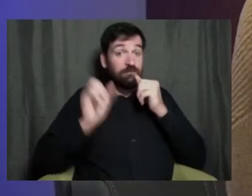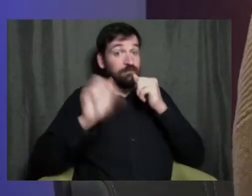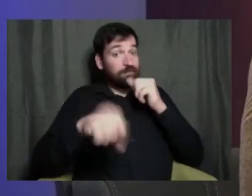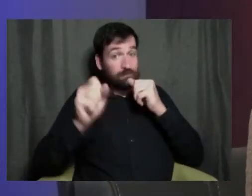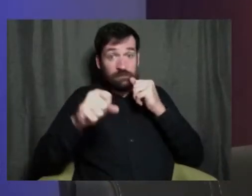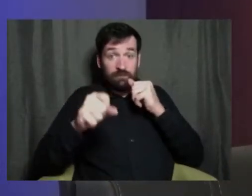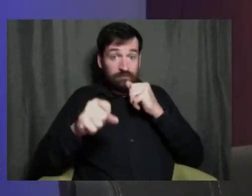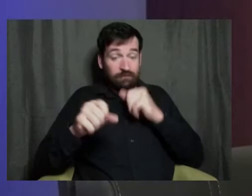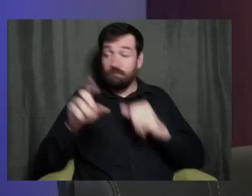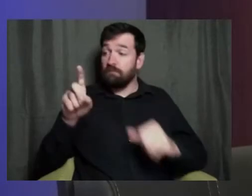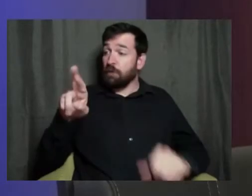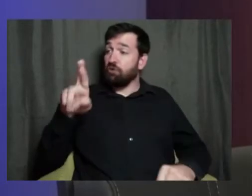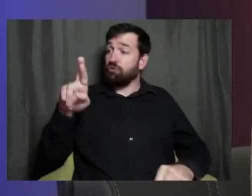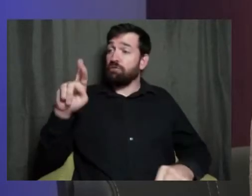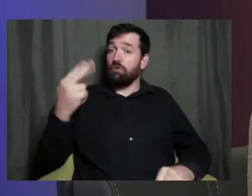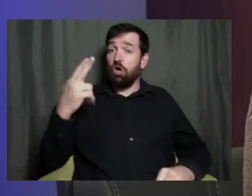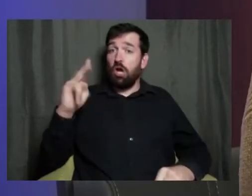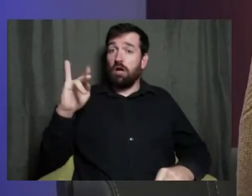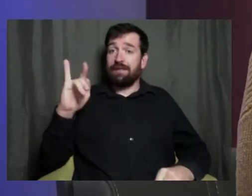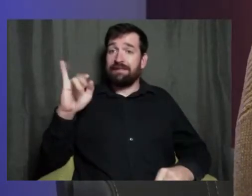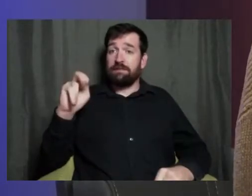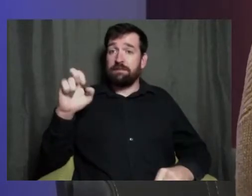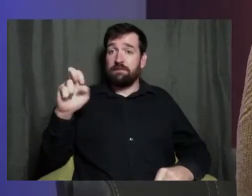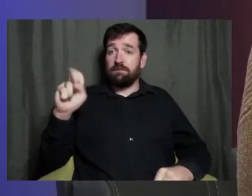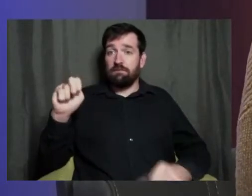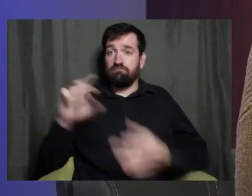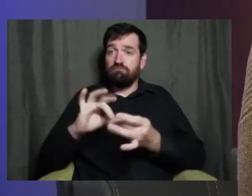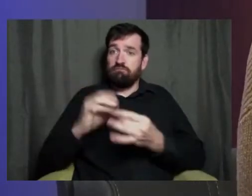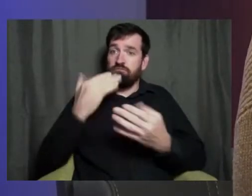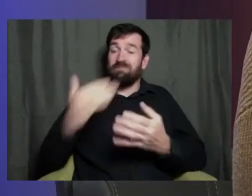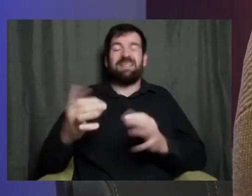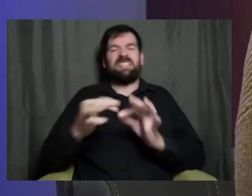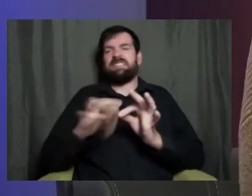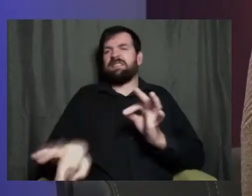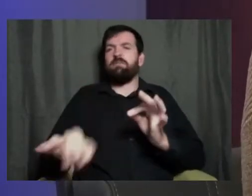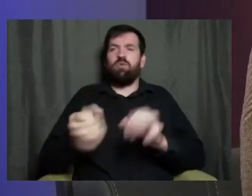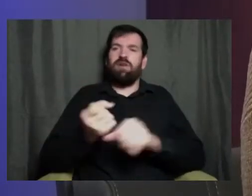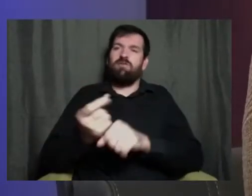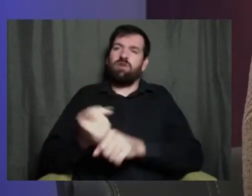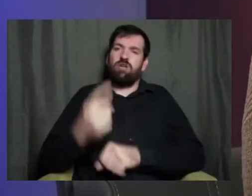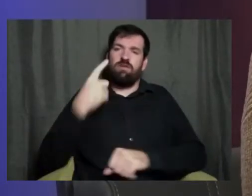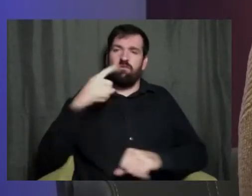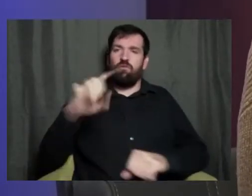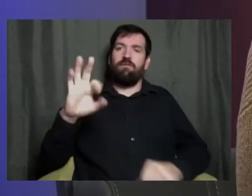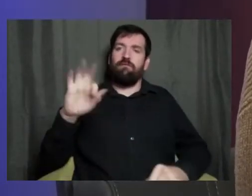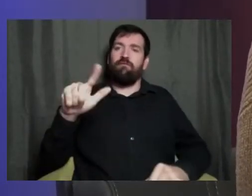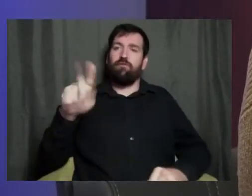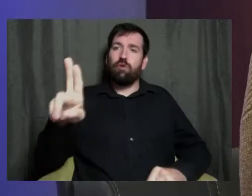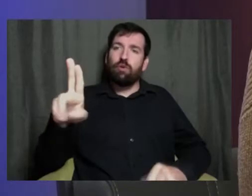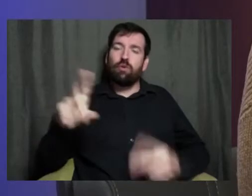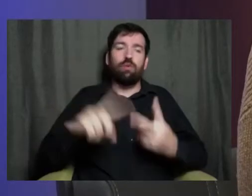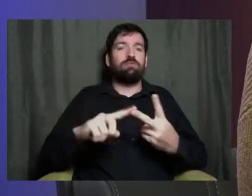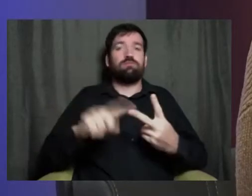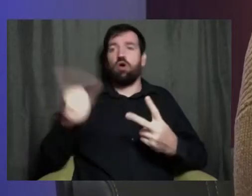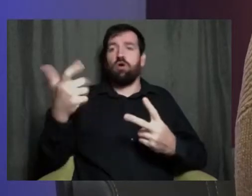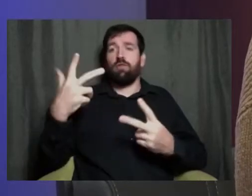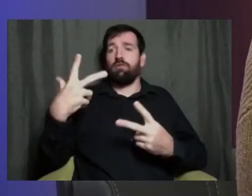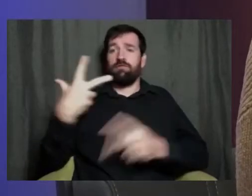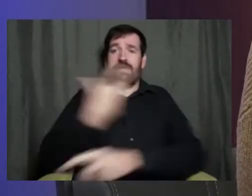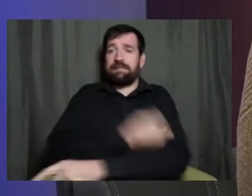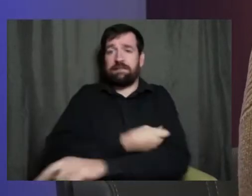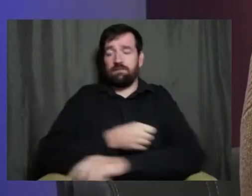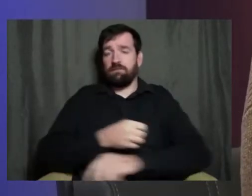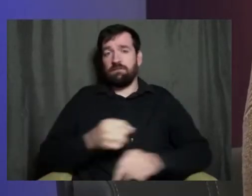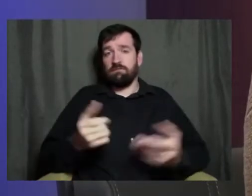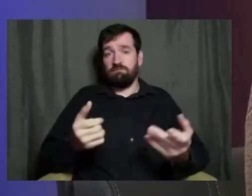Hawkinson, you said it very nicely as well, that this is a simple thing that we do every single year for flu and other vaccines, that this is no different than that. It's keeping